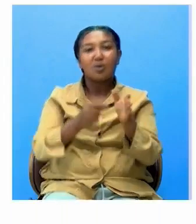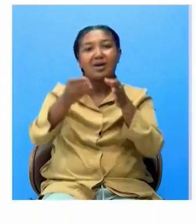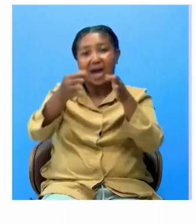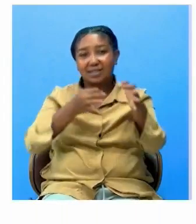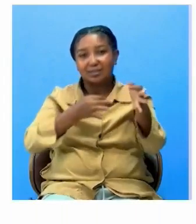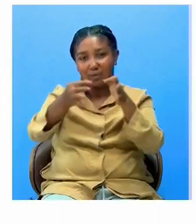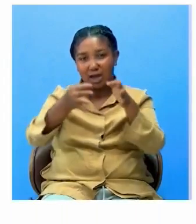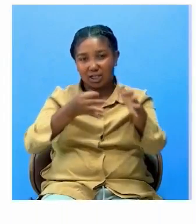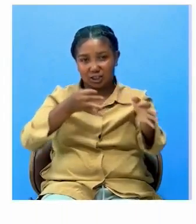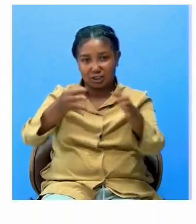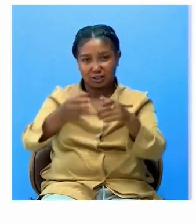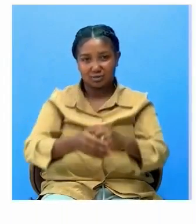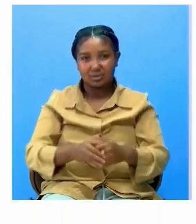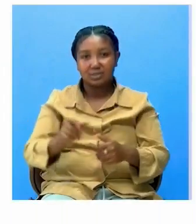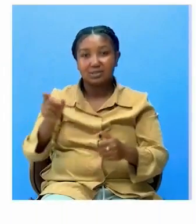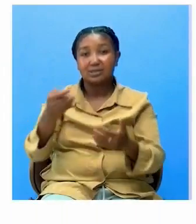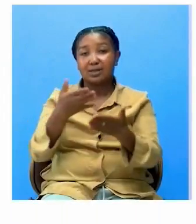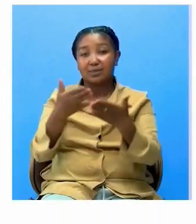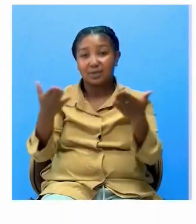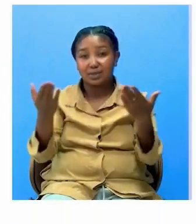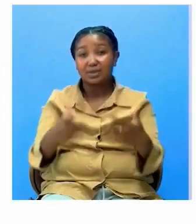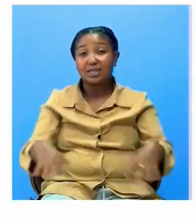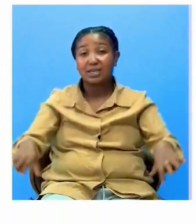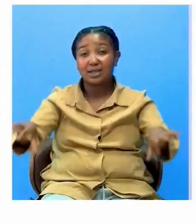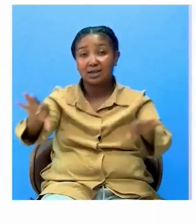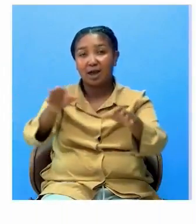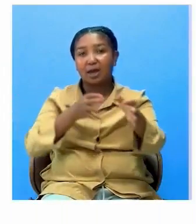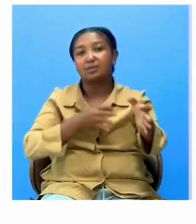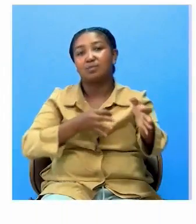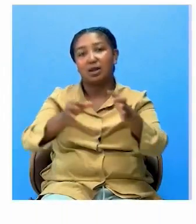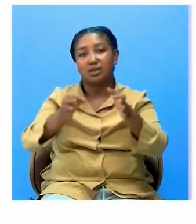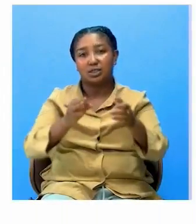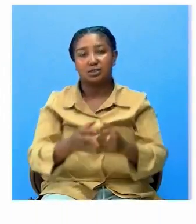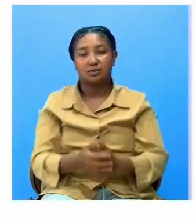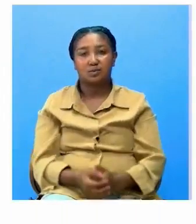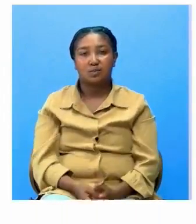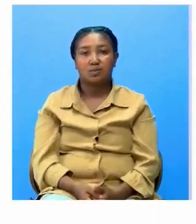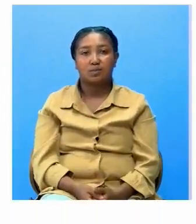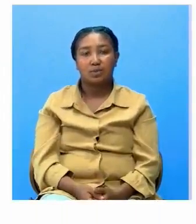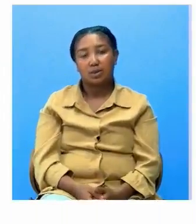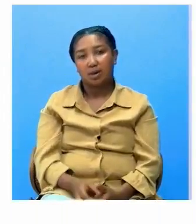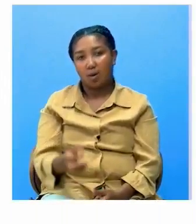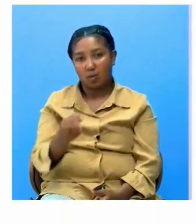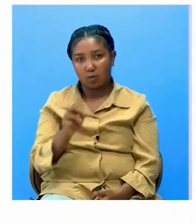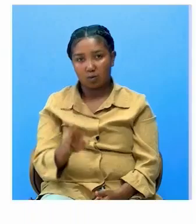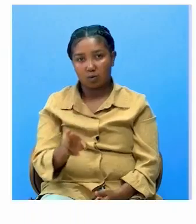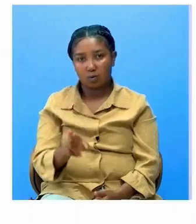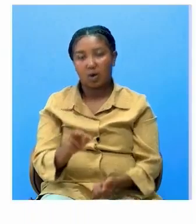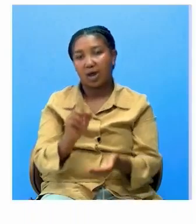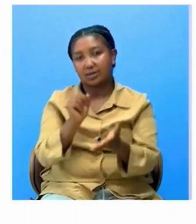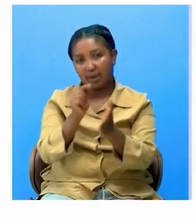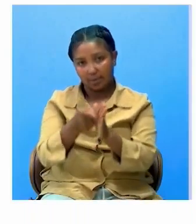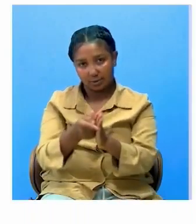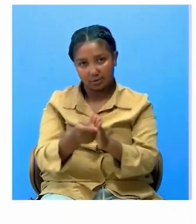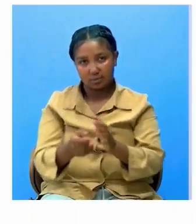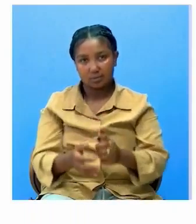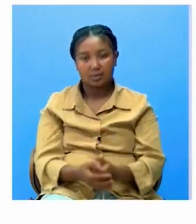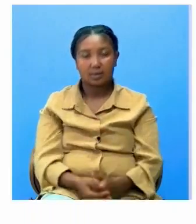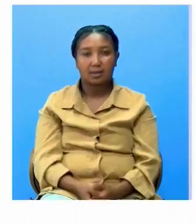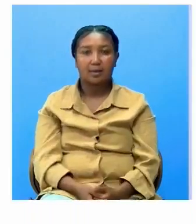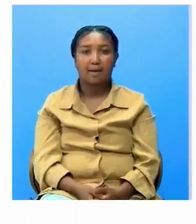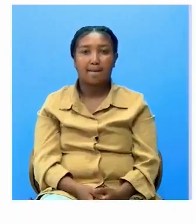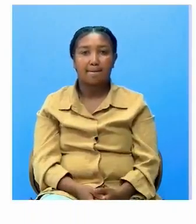explanation, something which needs explanation. Or example.